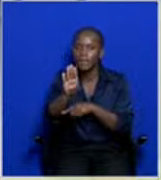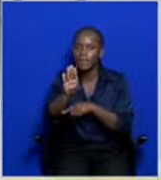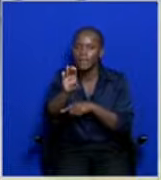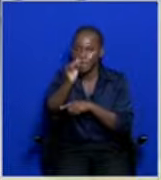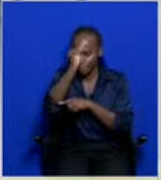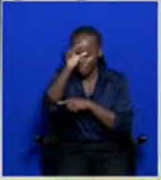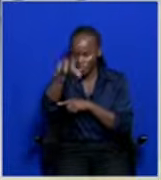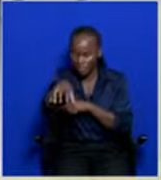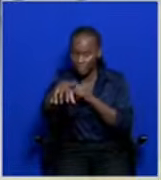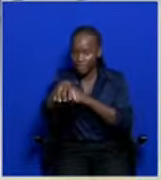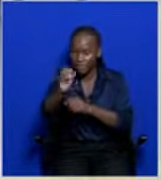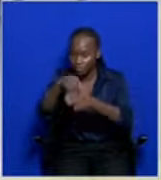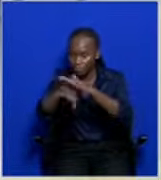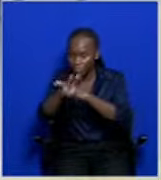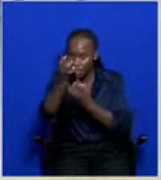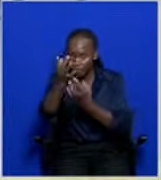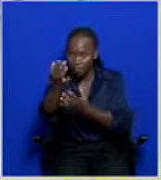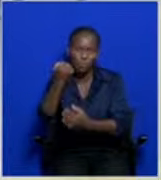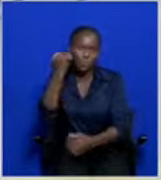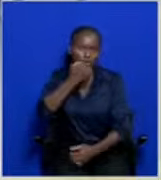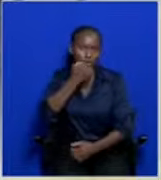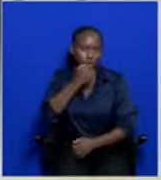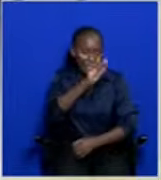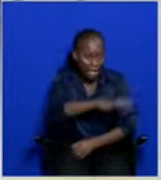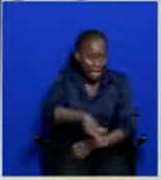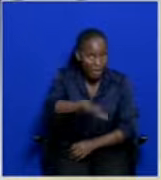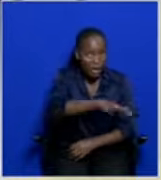Rosebank is within JMPD jurisdiction. Am I